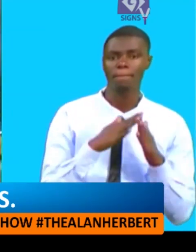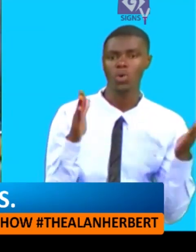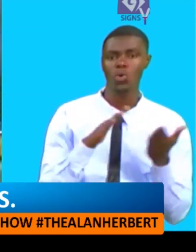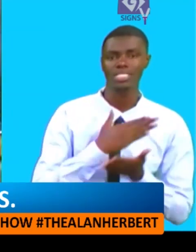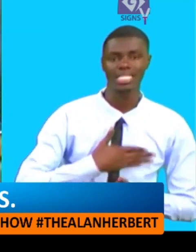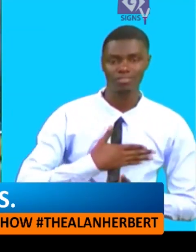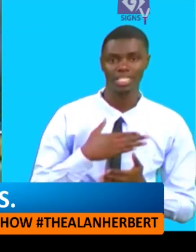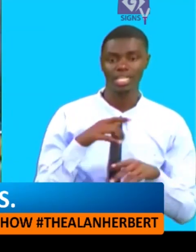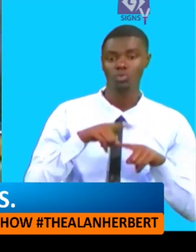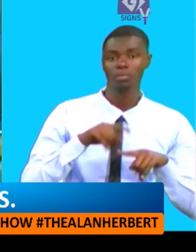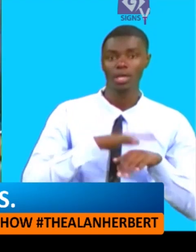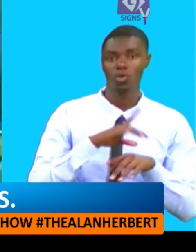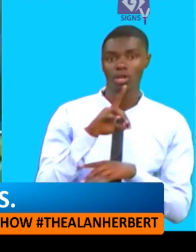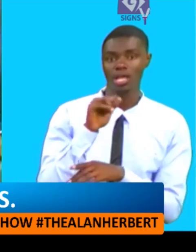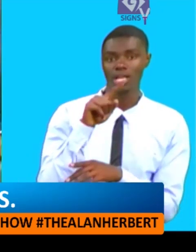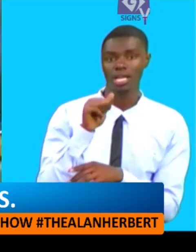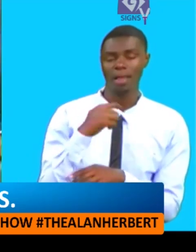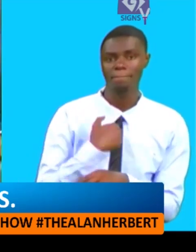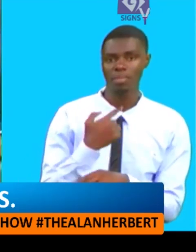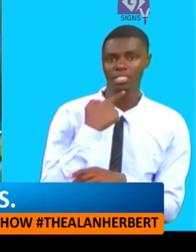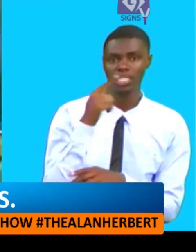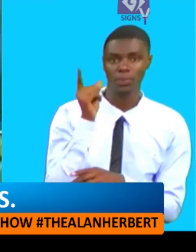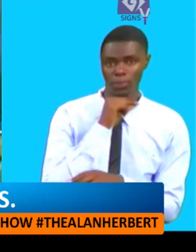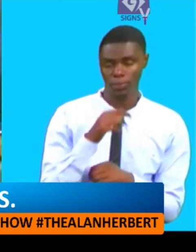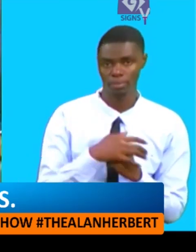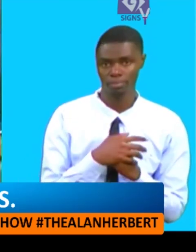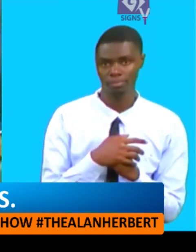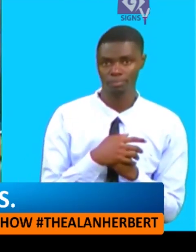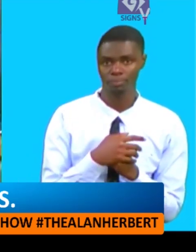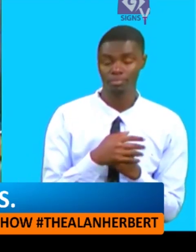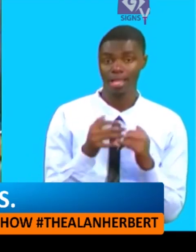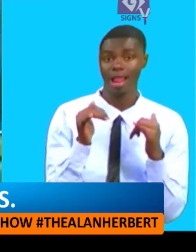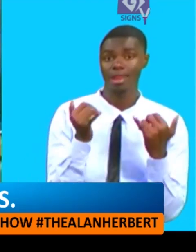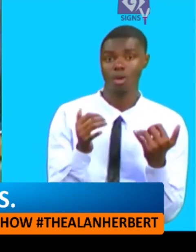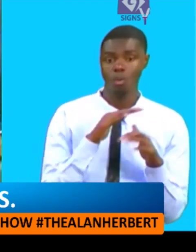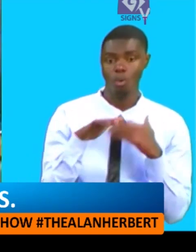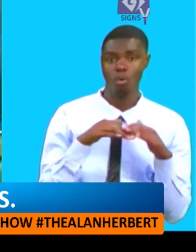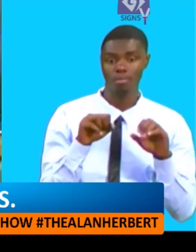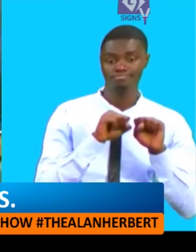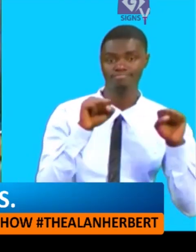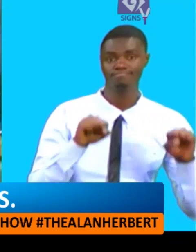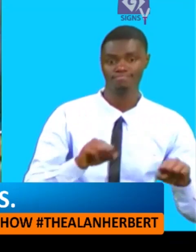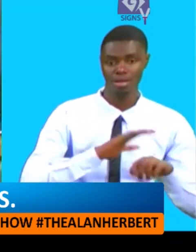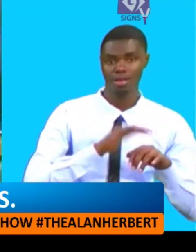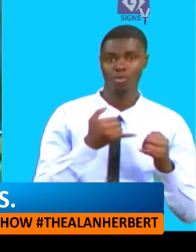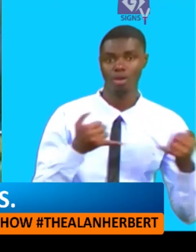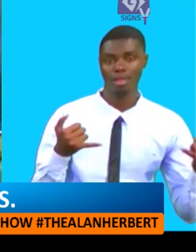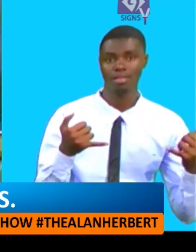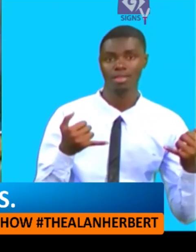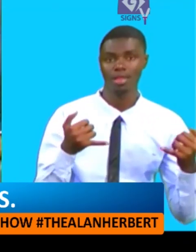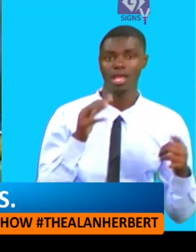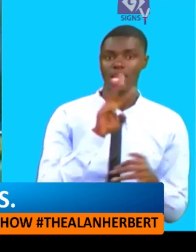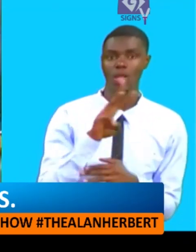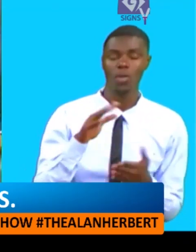make decisions. Yeah. And then I also mentioned DPM. So right now all our systems are online, they're web-based.